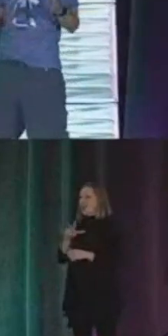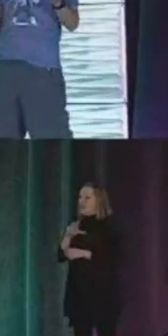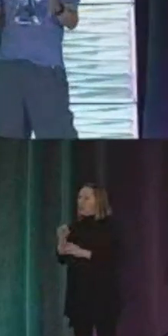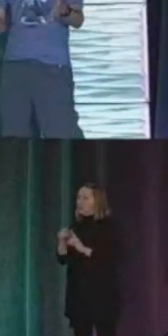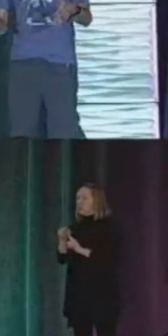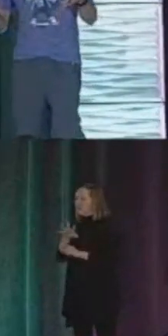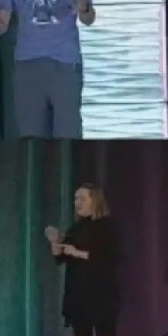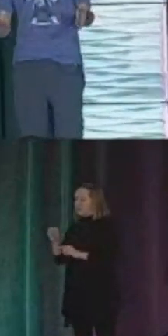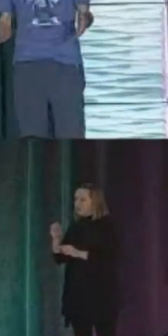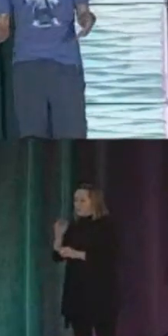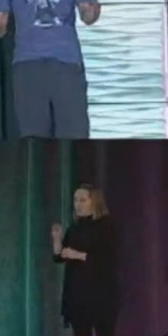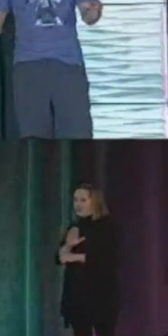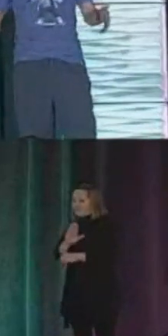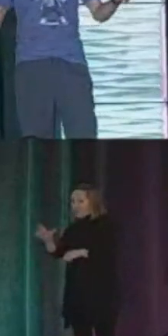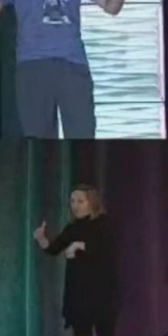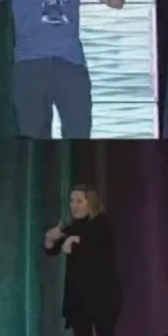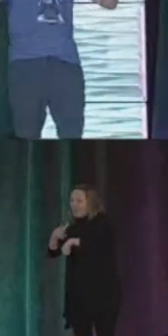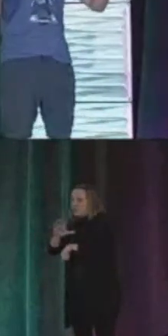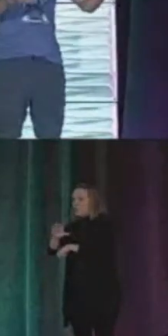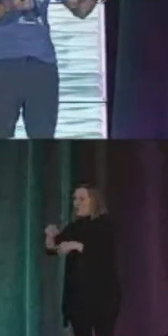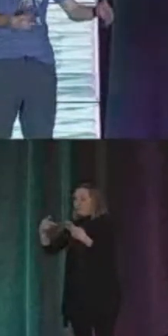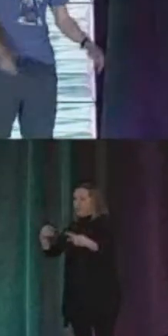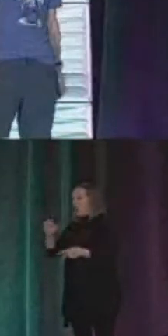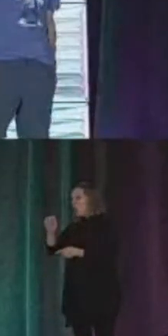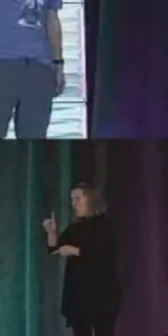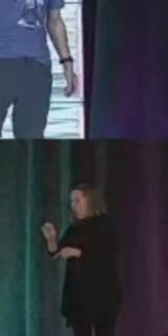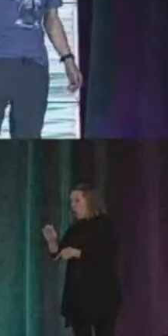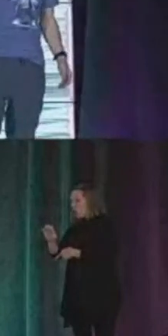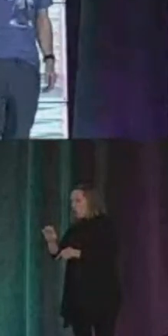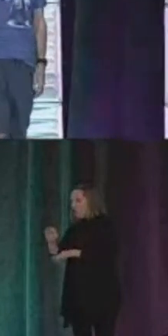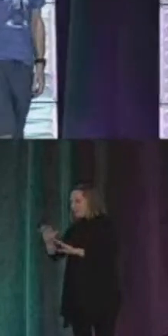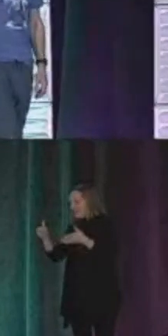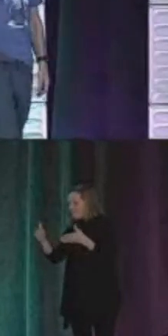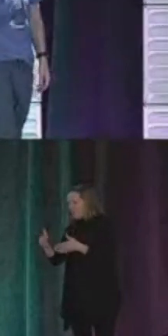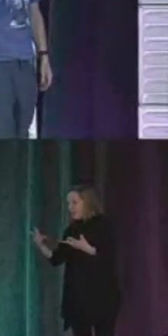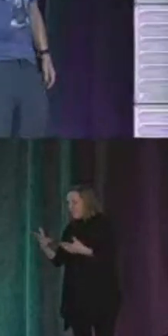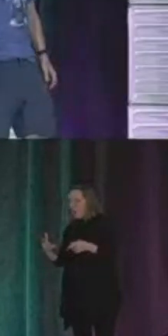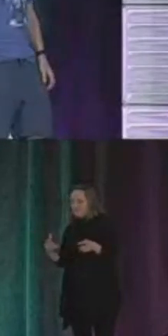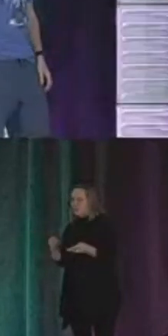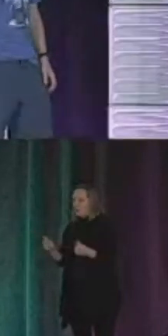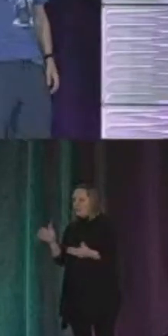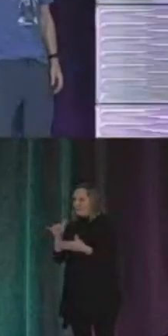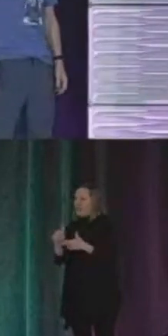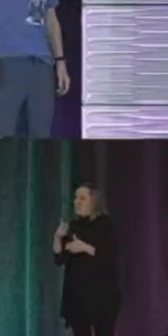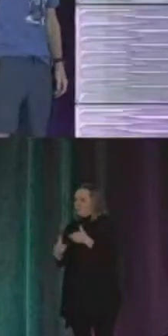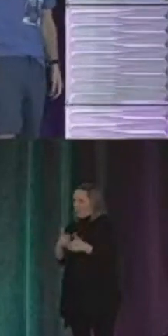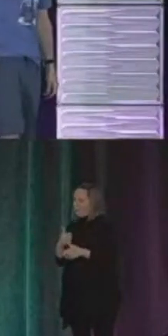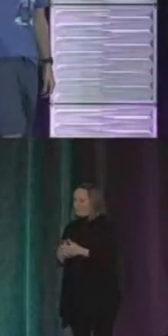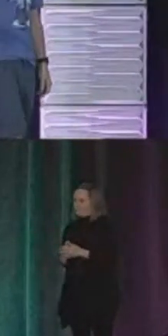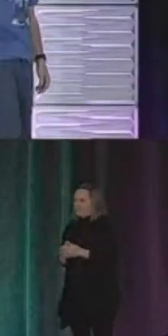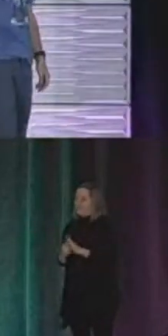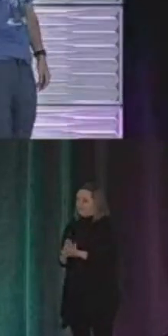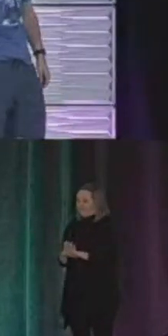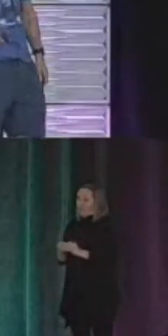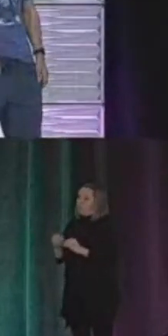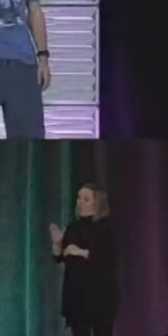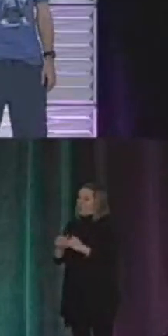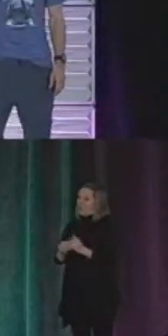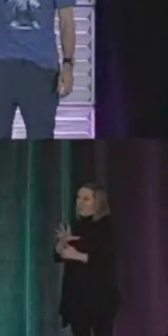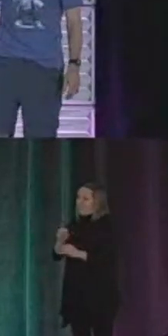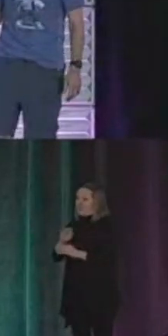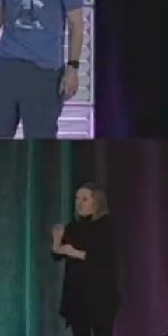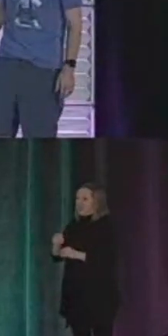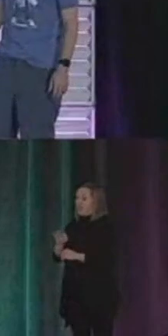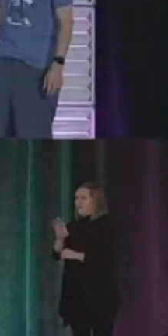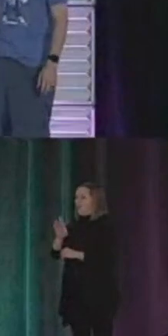50% of your time in your code is spent solving this problem. And more than 50% of your bugs are probably there